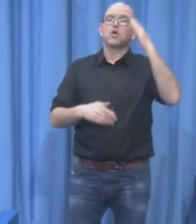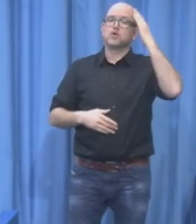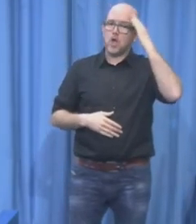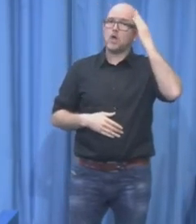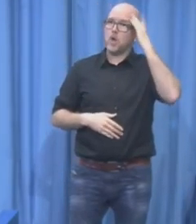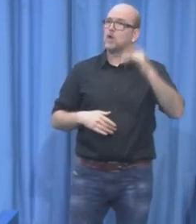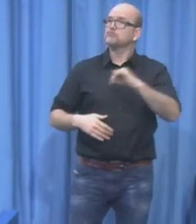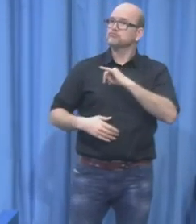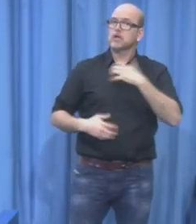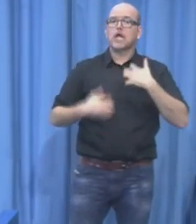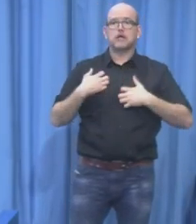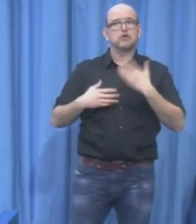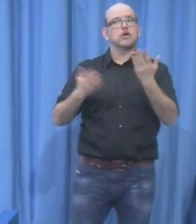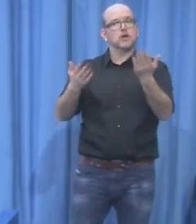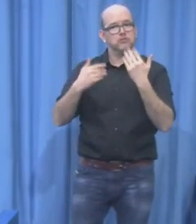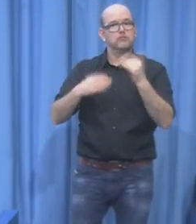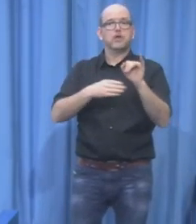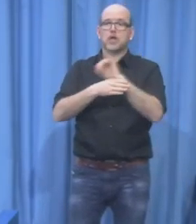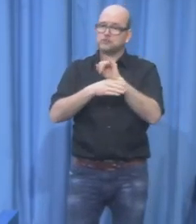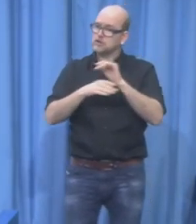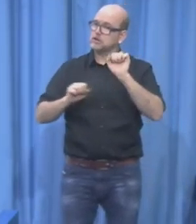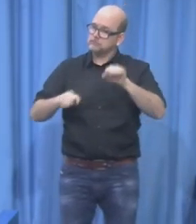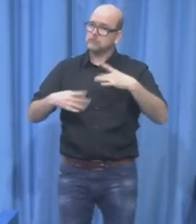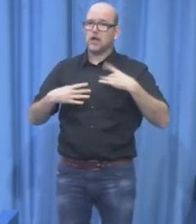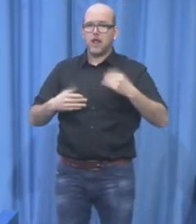you know, things kind of go full circle there.